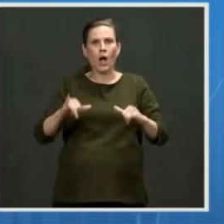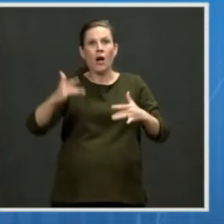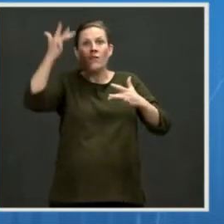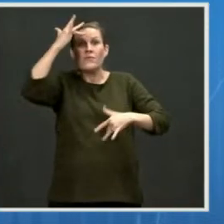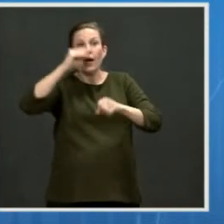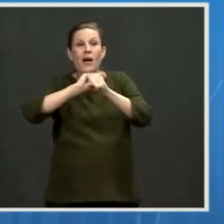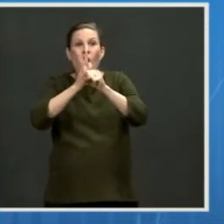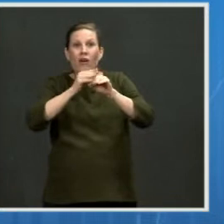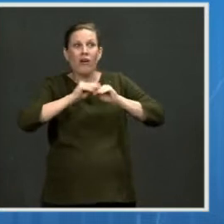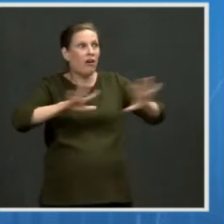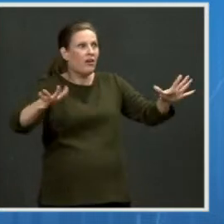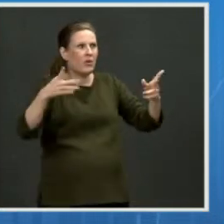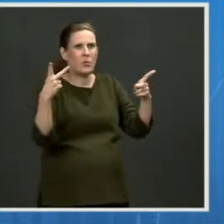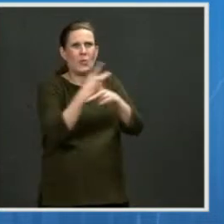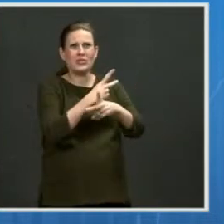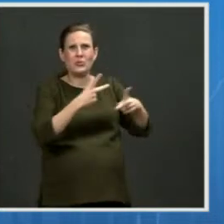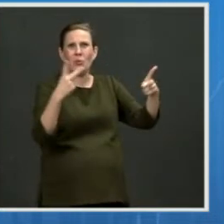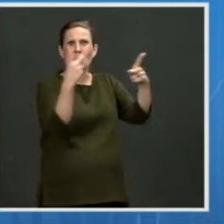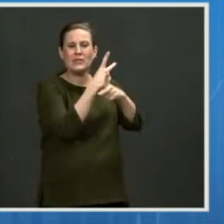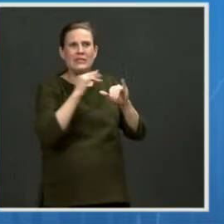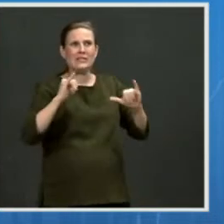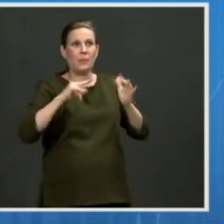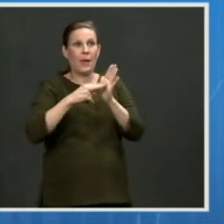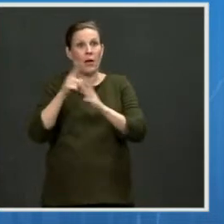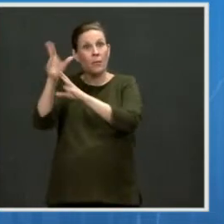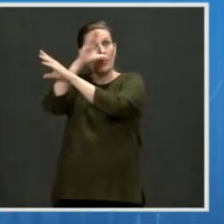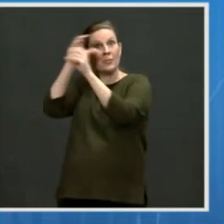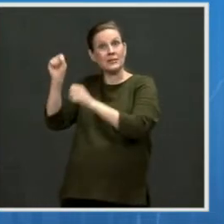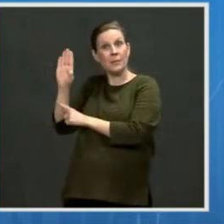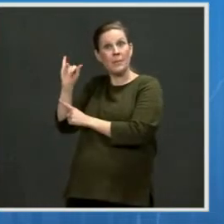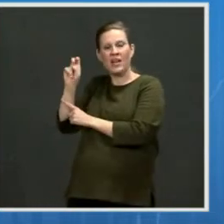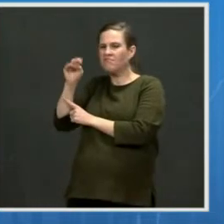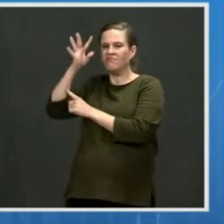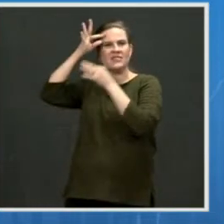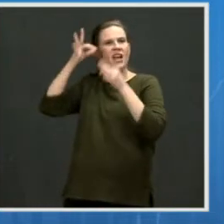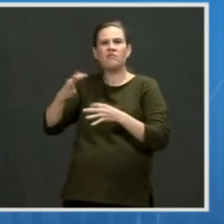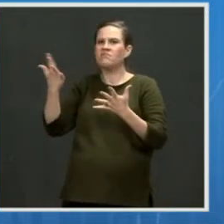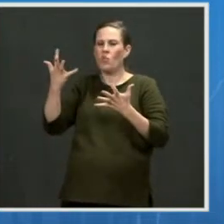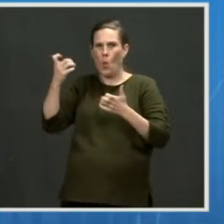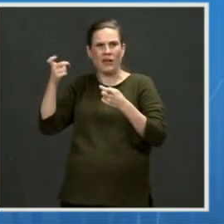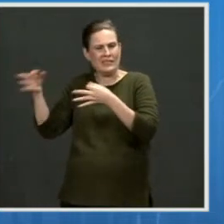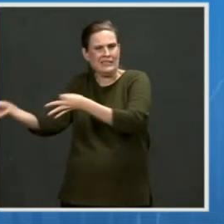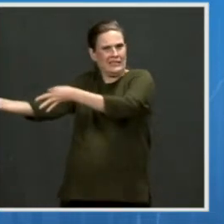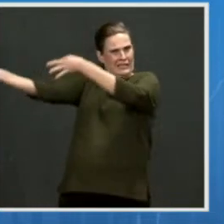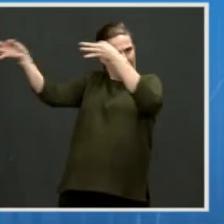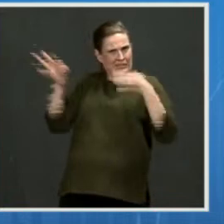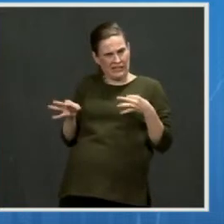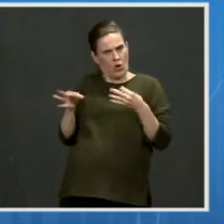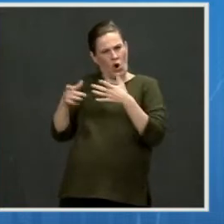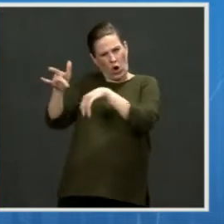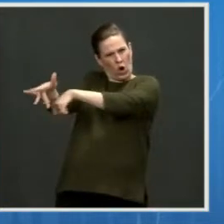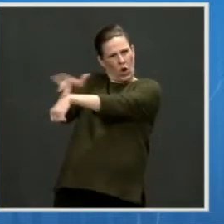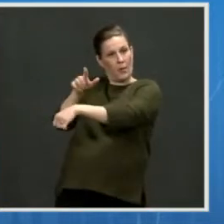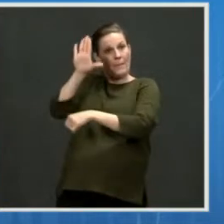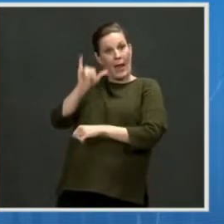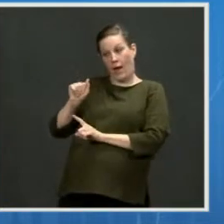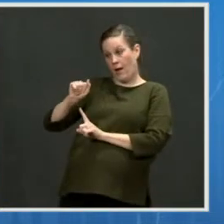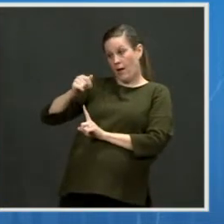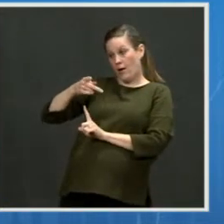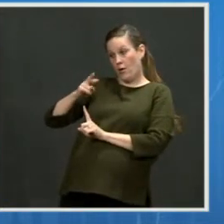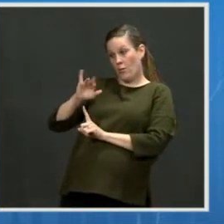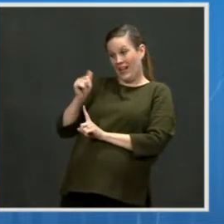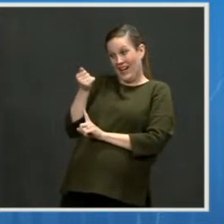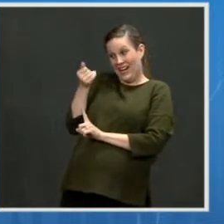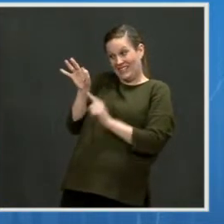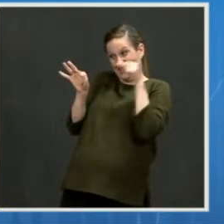level. Within 3 weeks, by April 19th, 90% of adult Americans